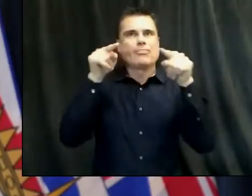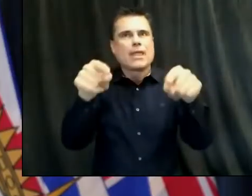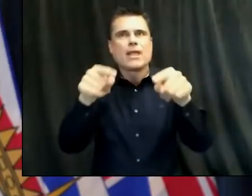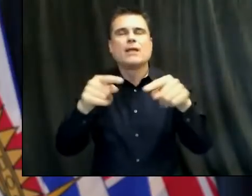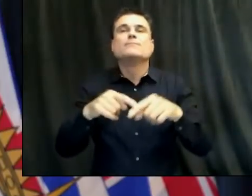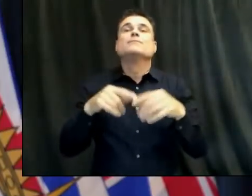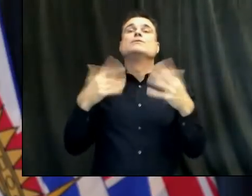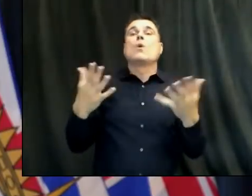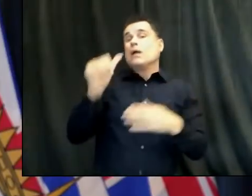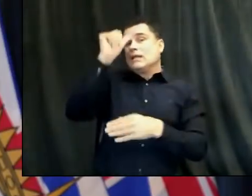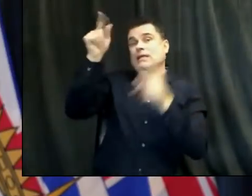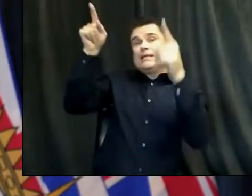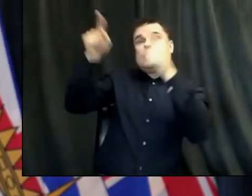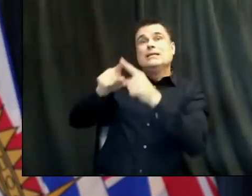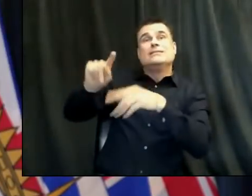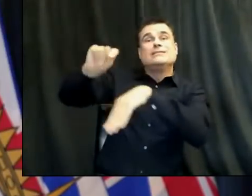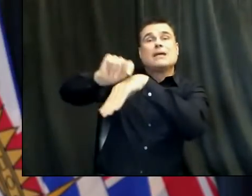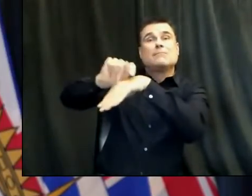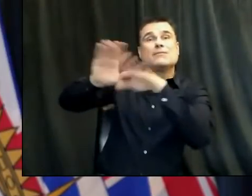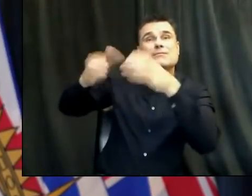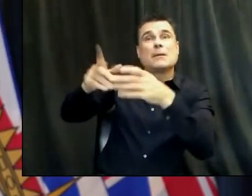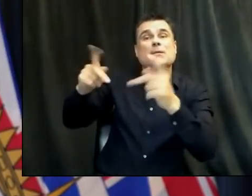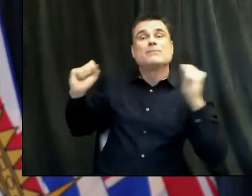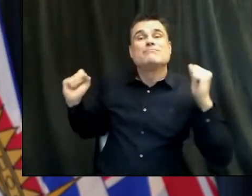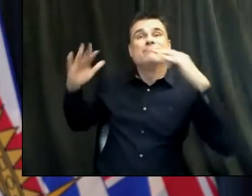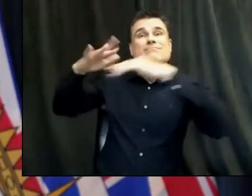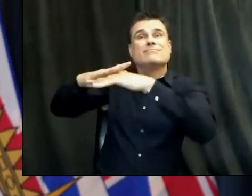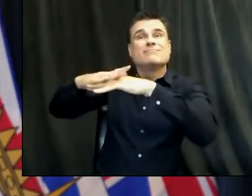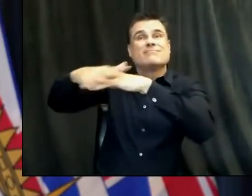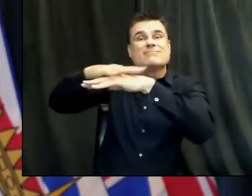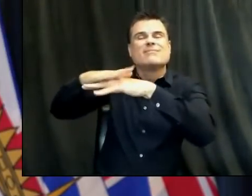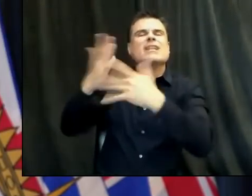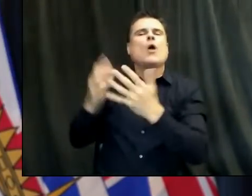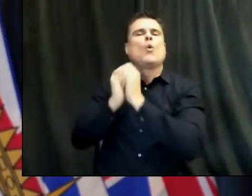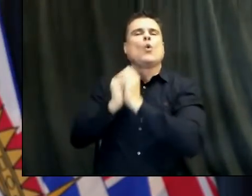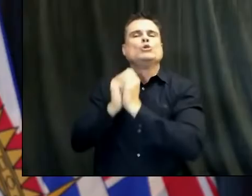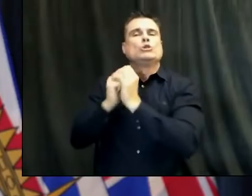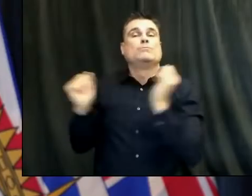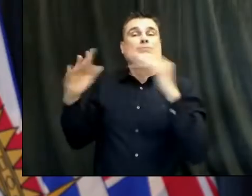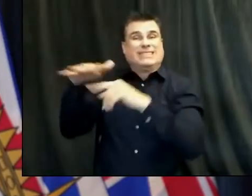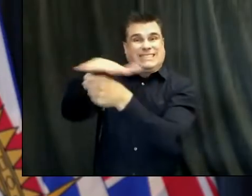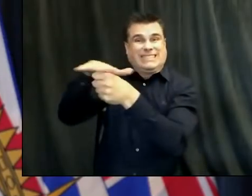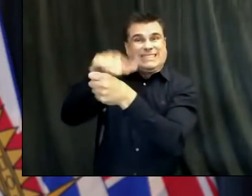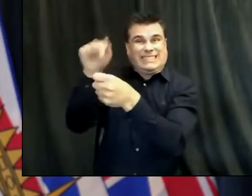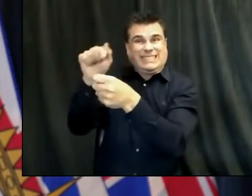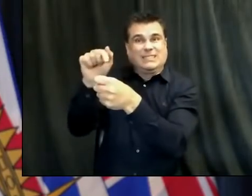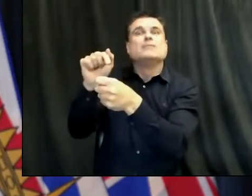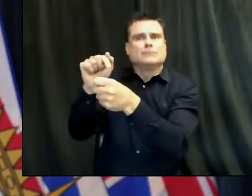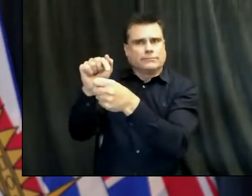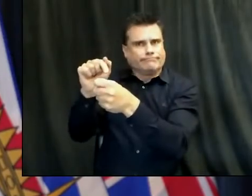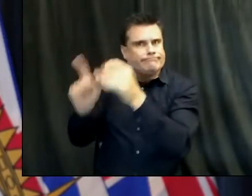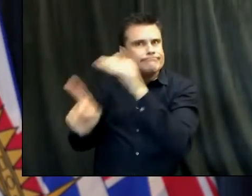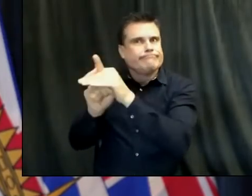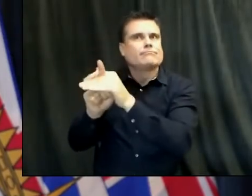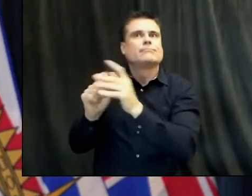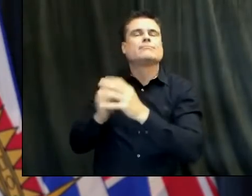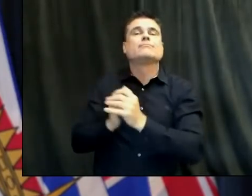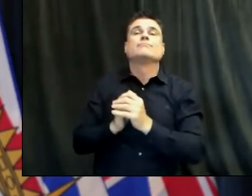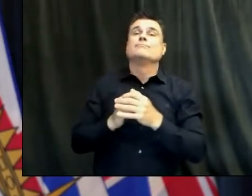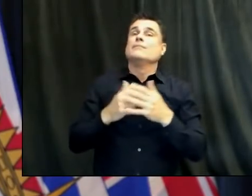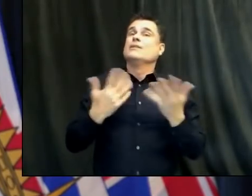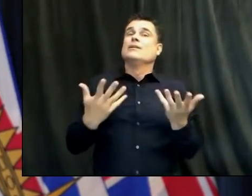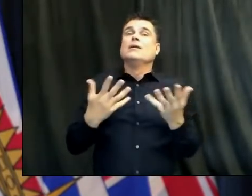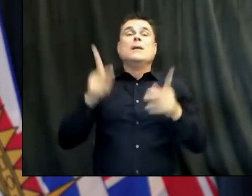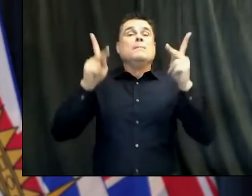gurdwaras. So these are not decisions that we make lightly. We have seen transmission despite people's best